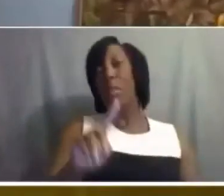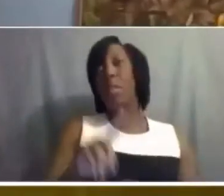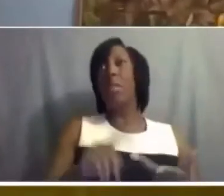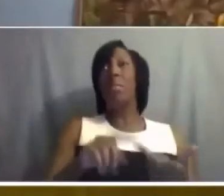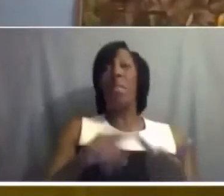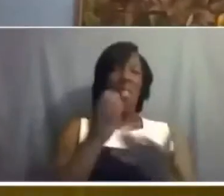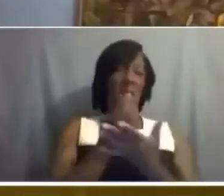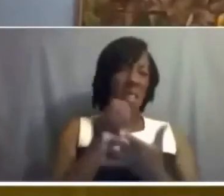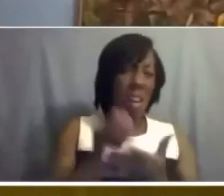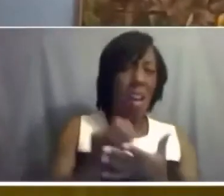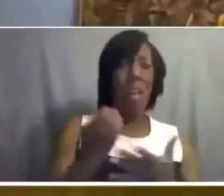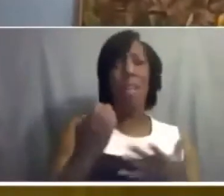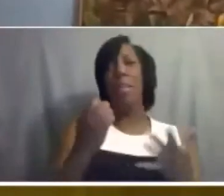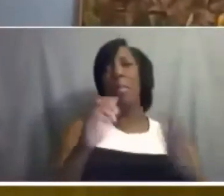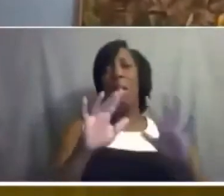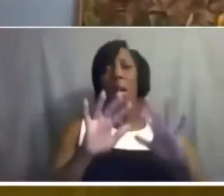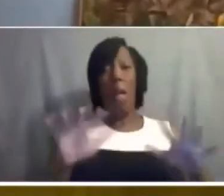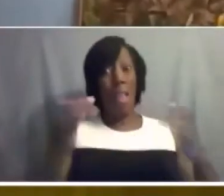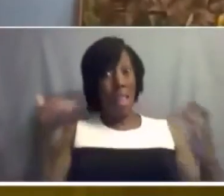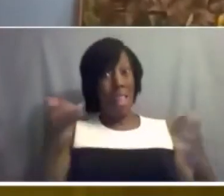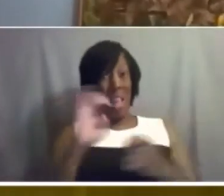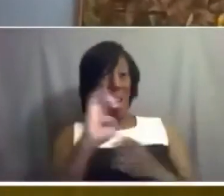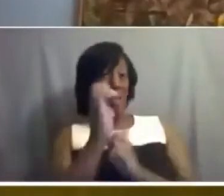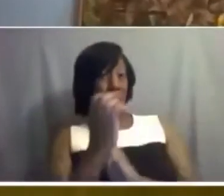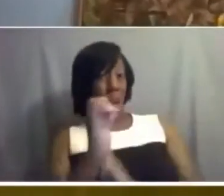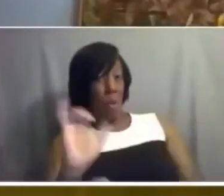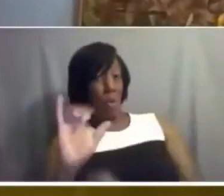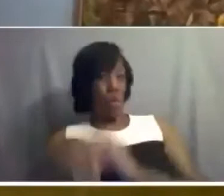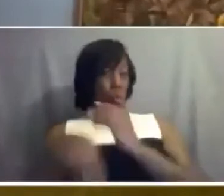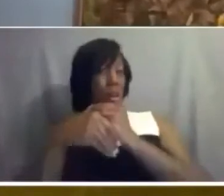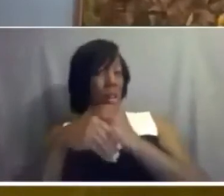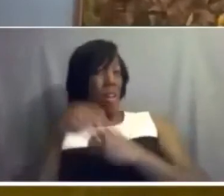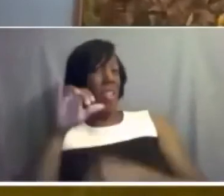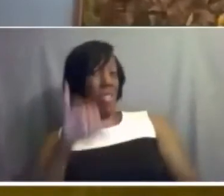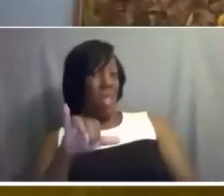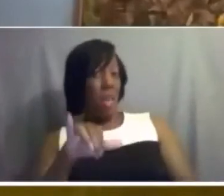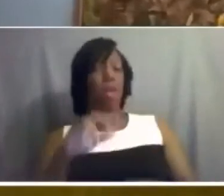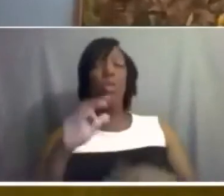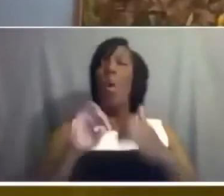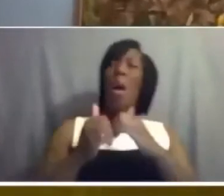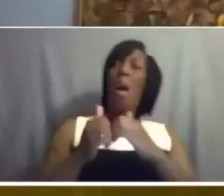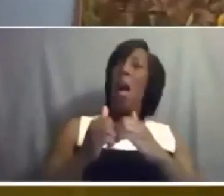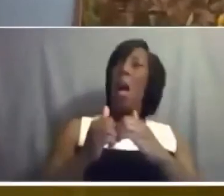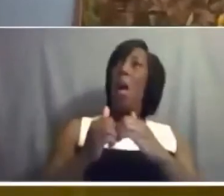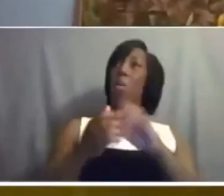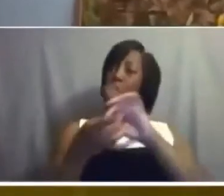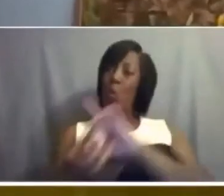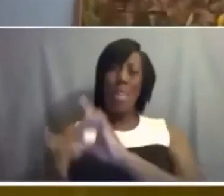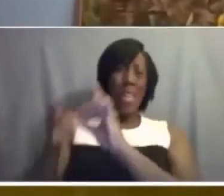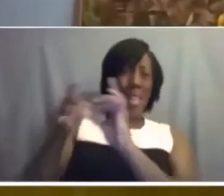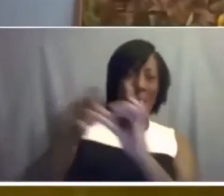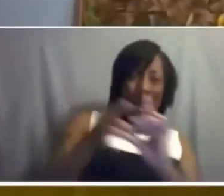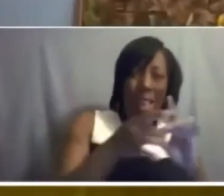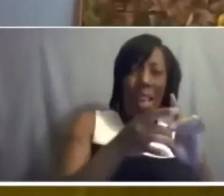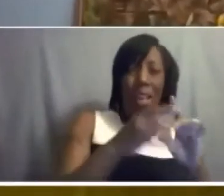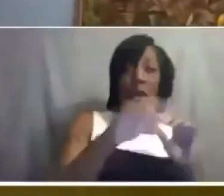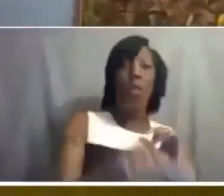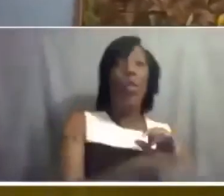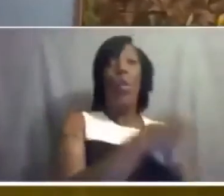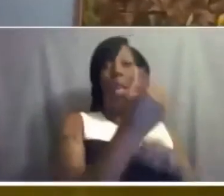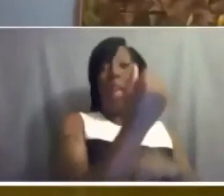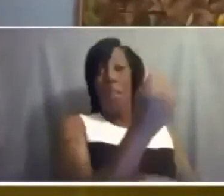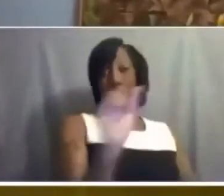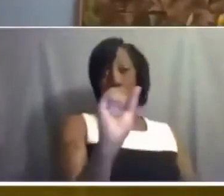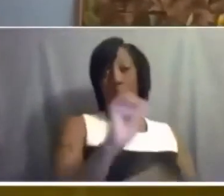the only way to build a strong anti-war movement is to connect it to these other very strong movements, and